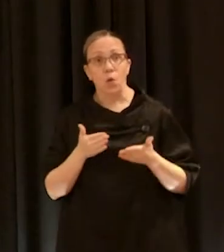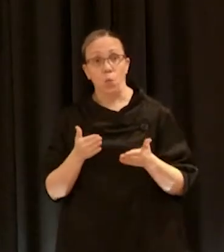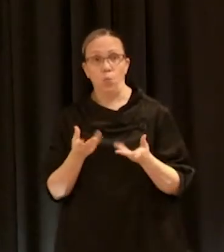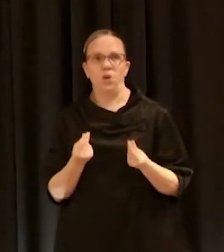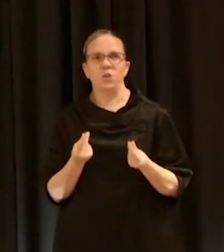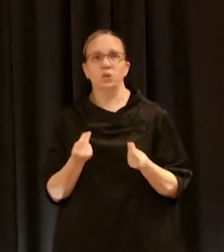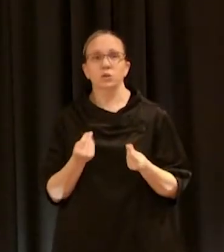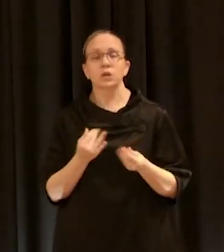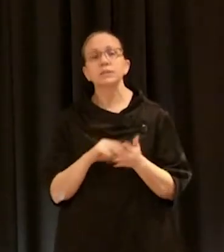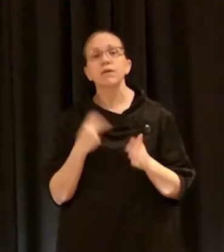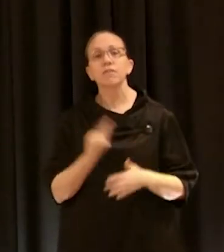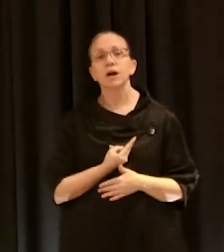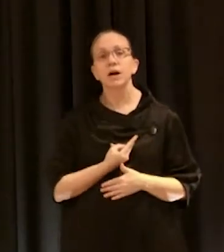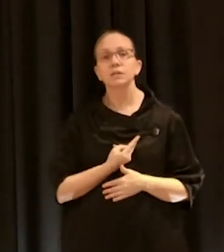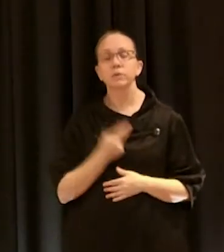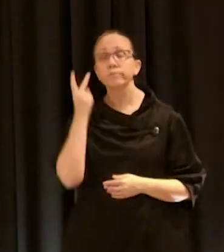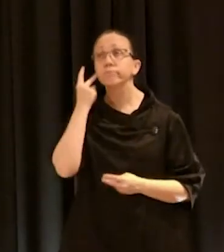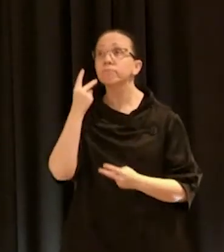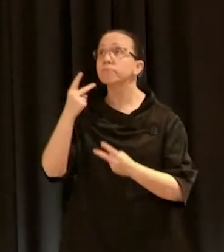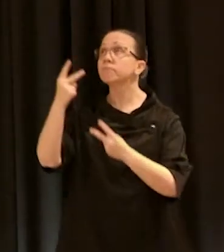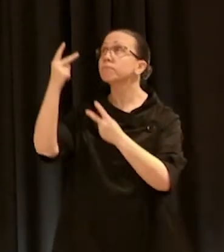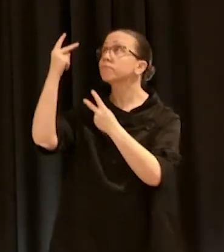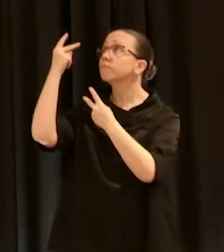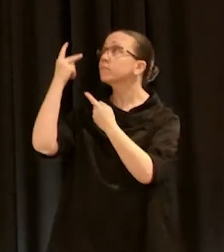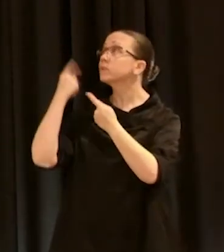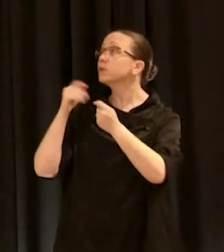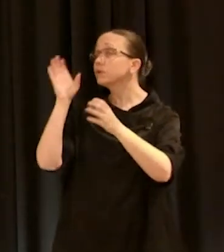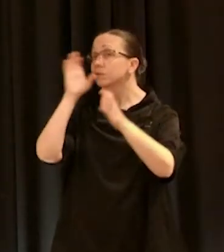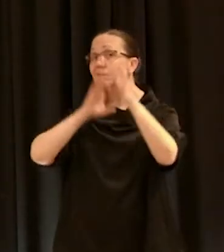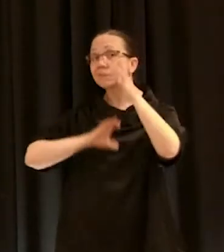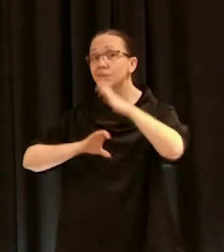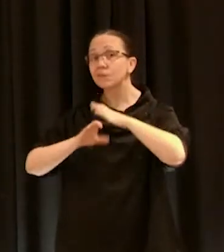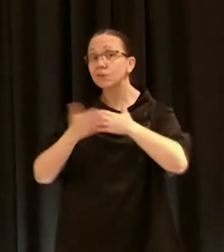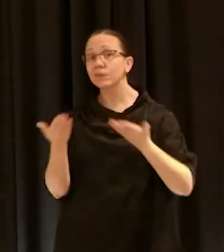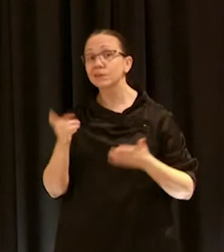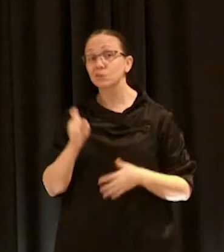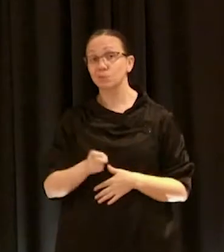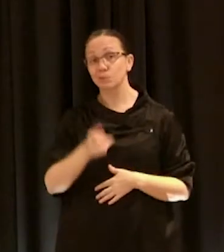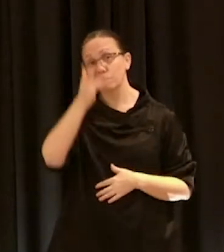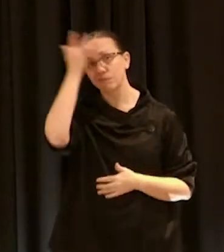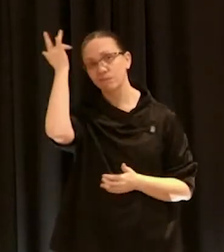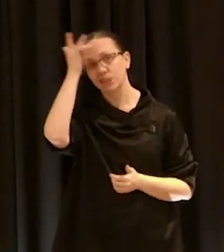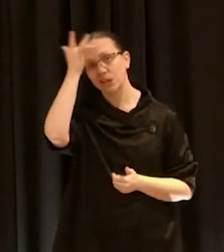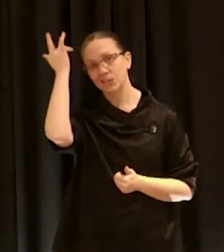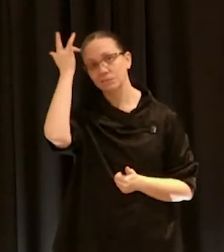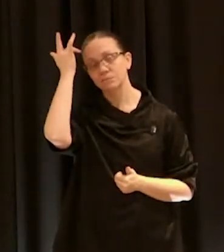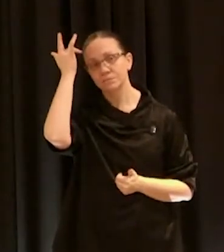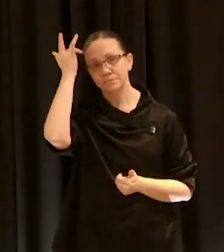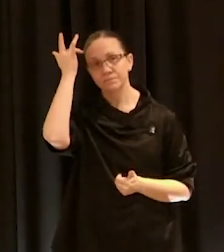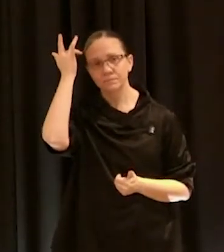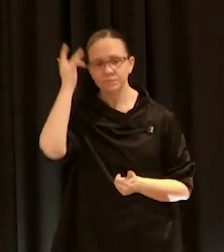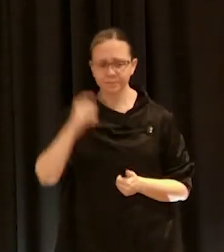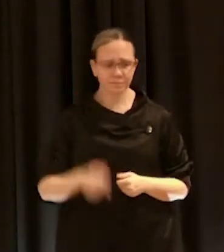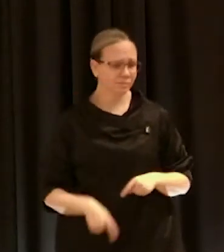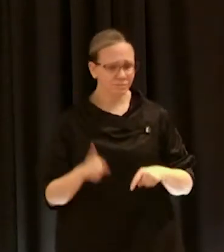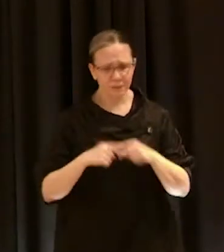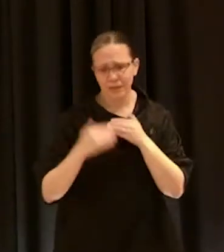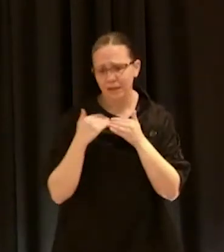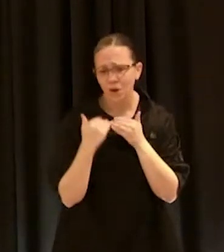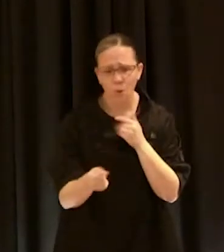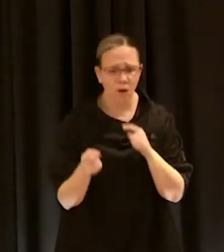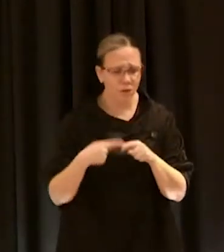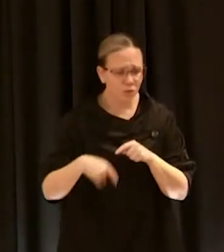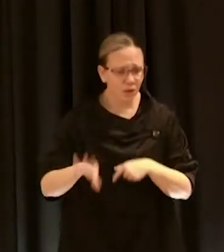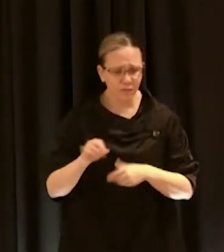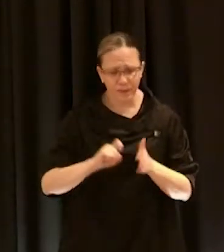is we go all the way back trying to look for what we're supposed to be forgetting. Saying, well, I can't move on until